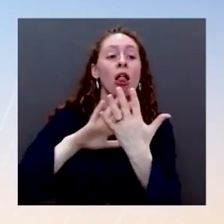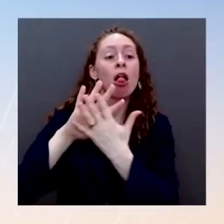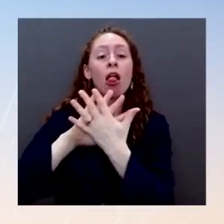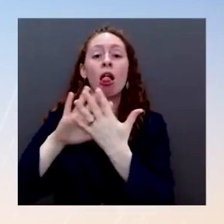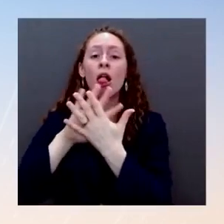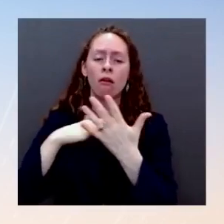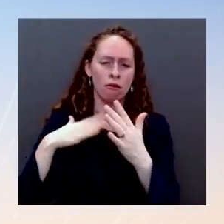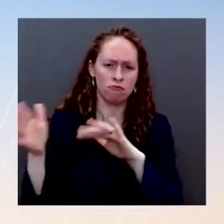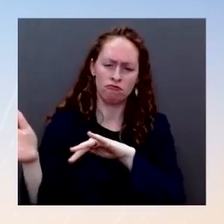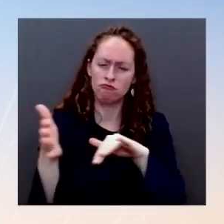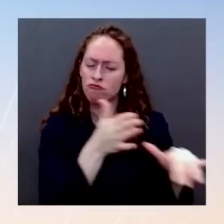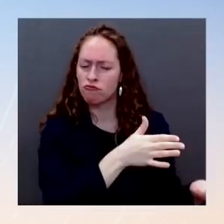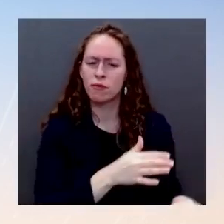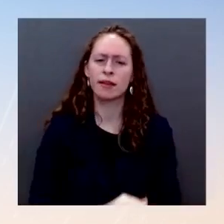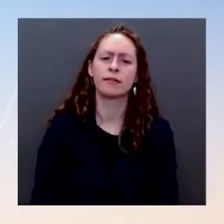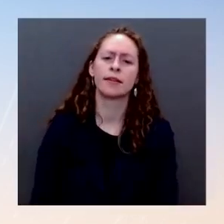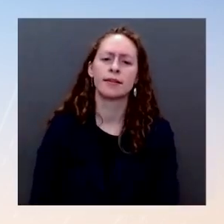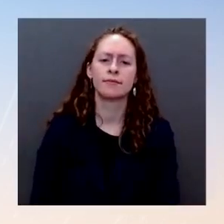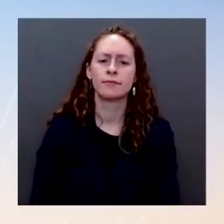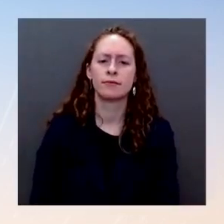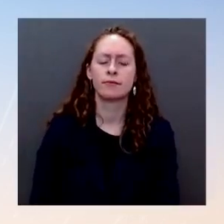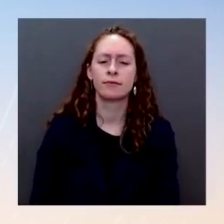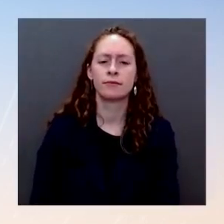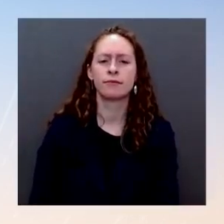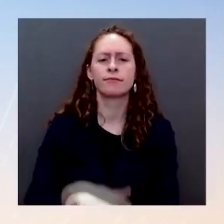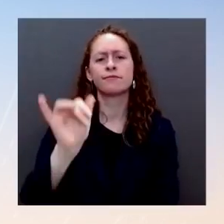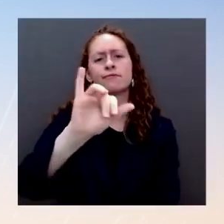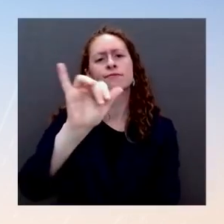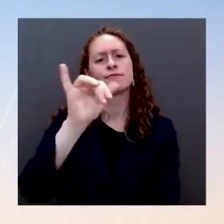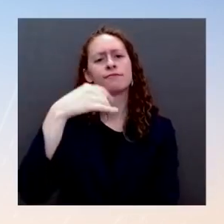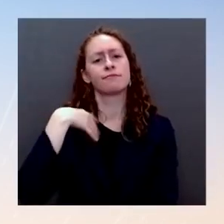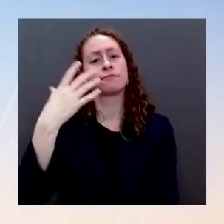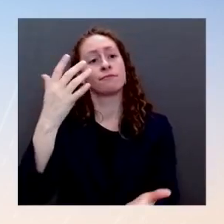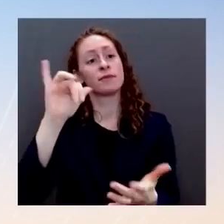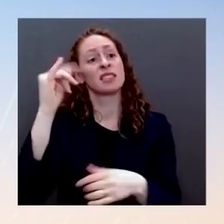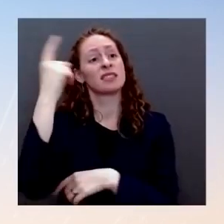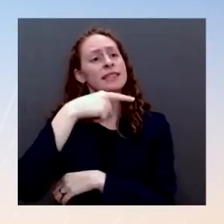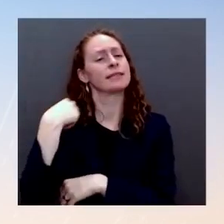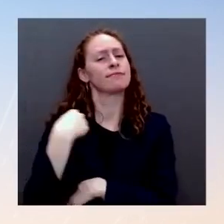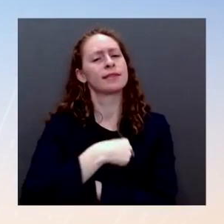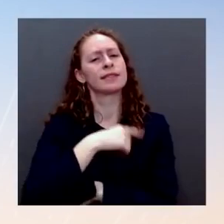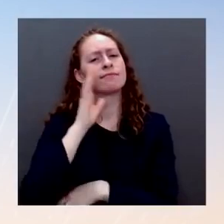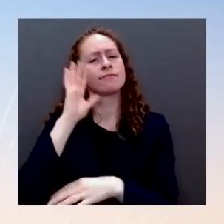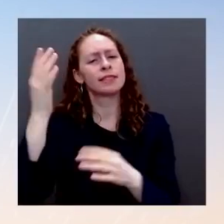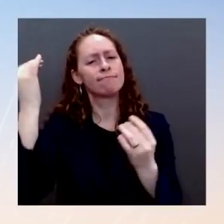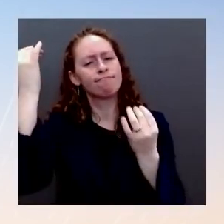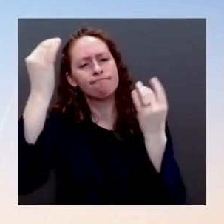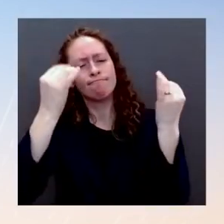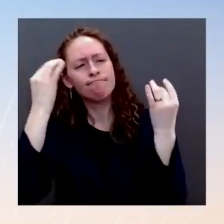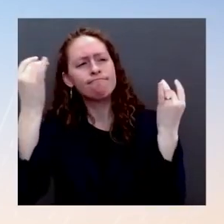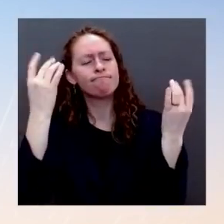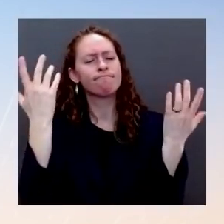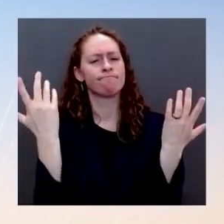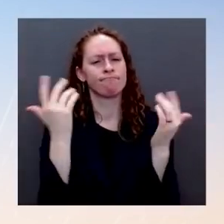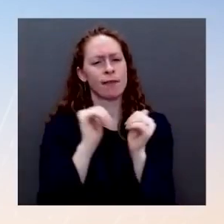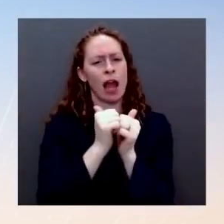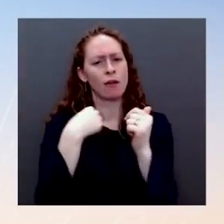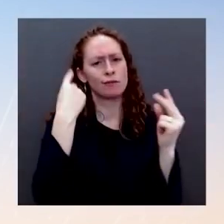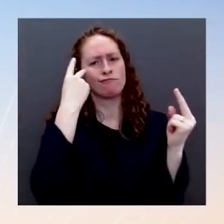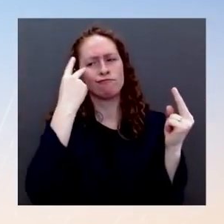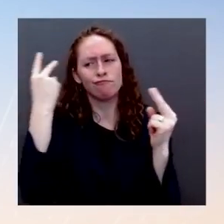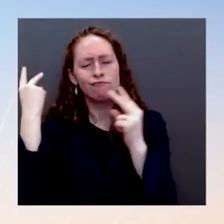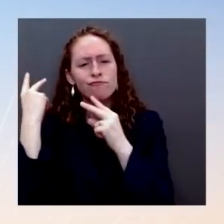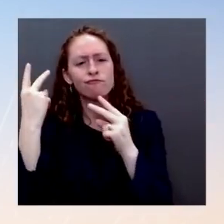day, commemorate the heroes of January 6th, especially the brave men and women of law enforcement who fought to uphold the Constitution and